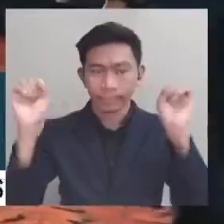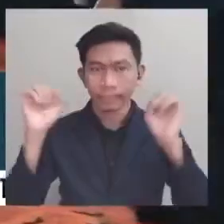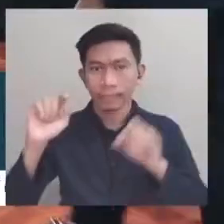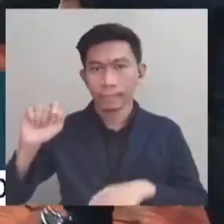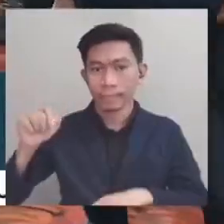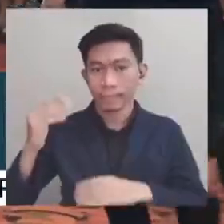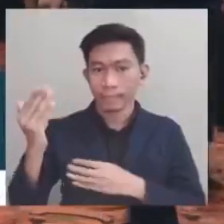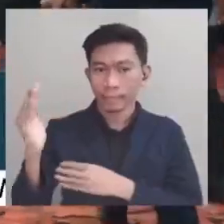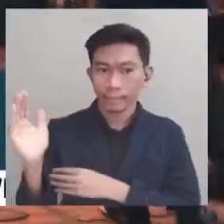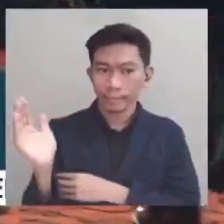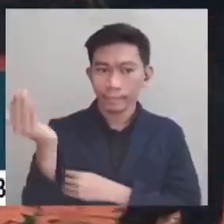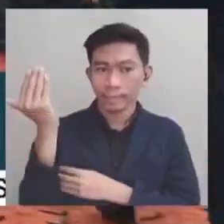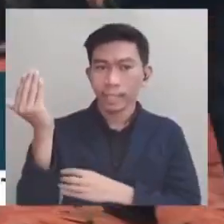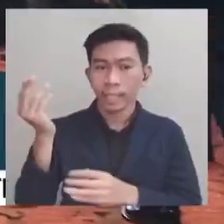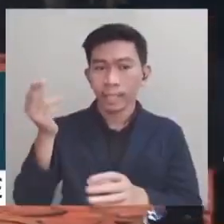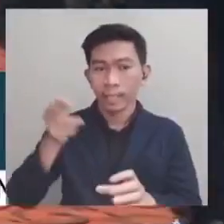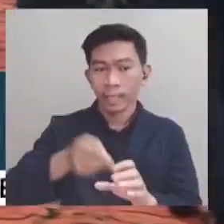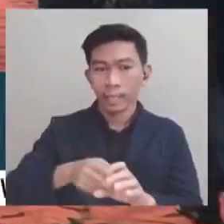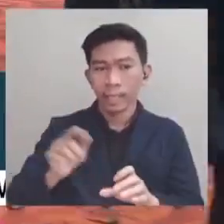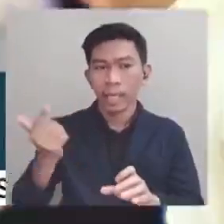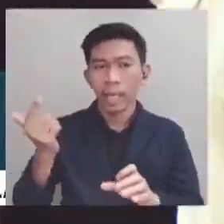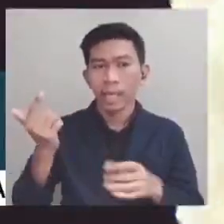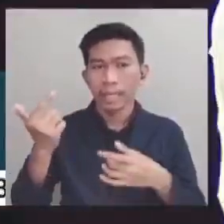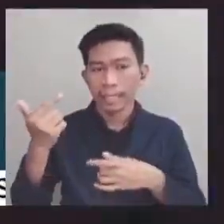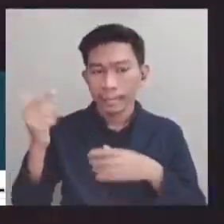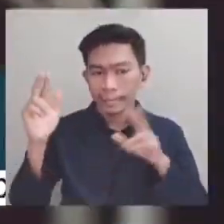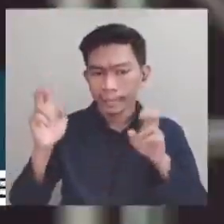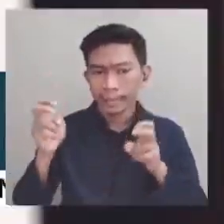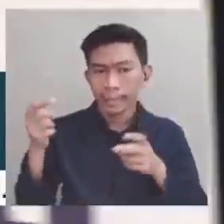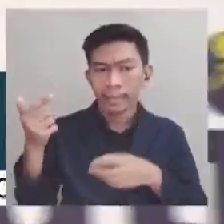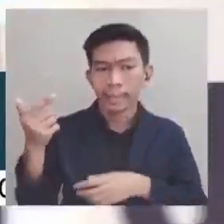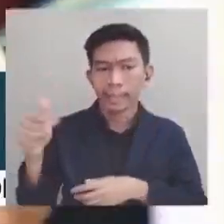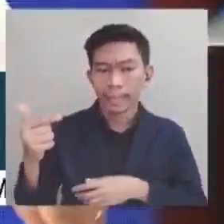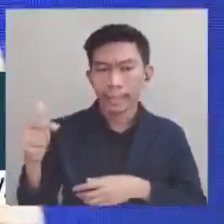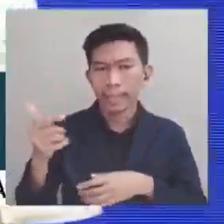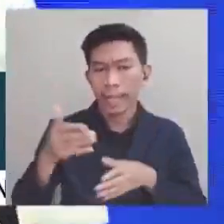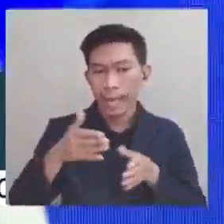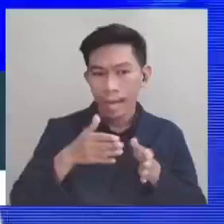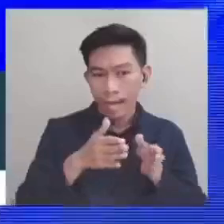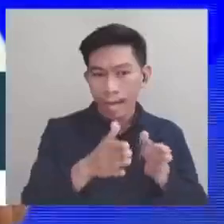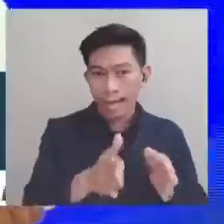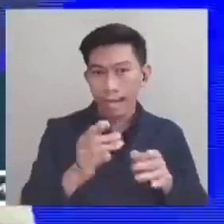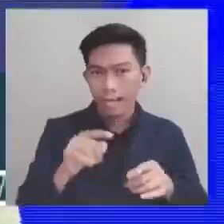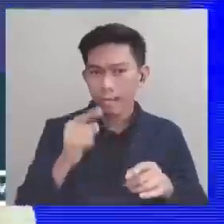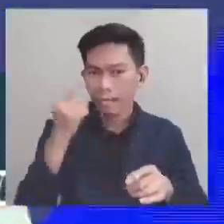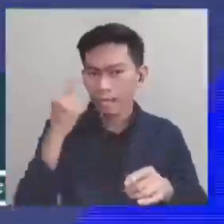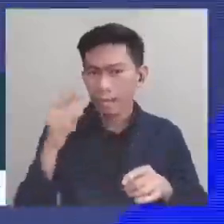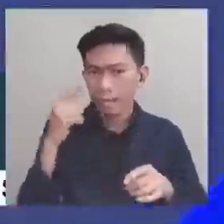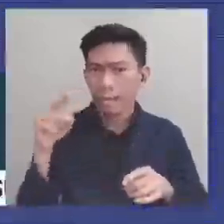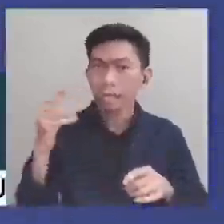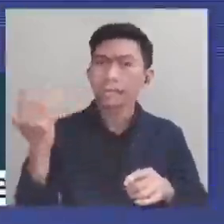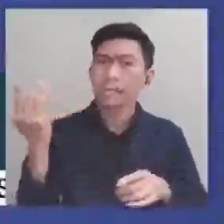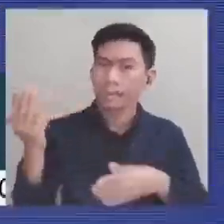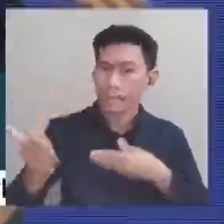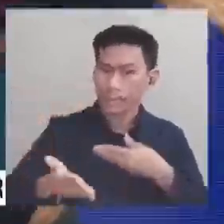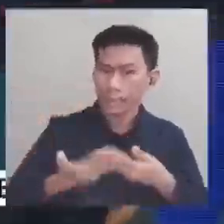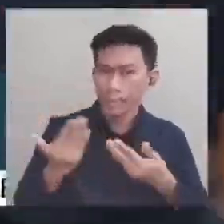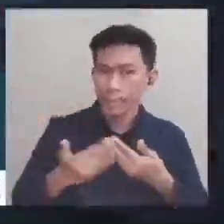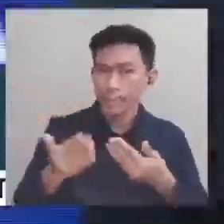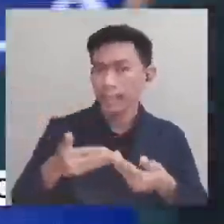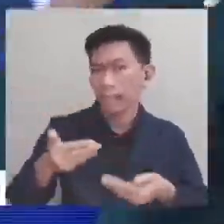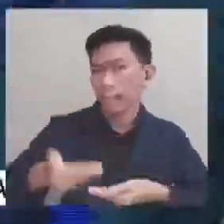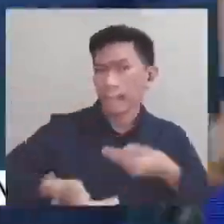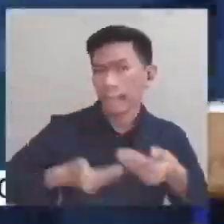of the Green Lanes for Strategic Investments, which is seen to enhance the ease of doing business in the country and make the Philippines